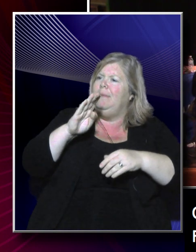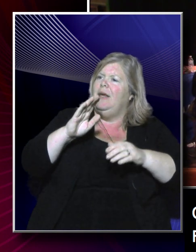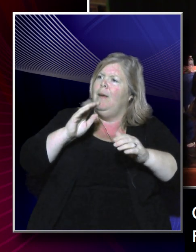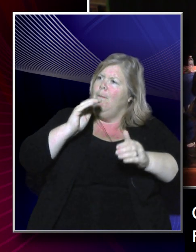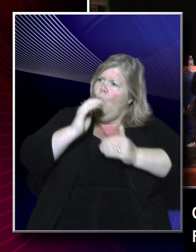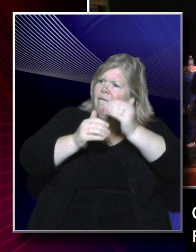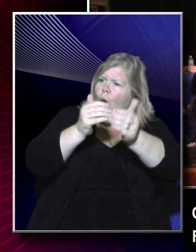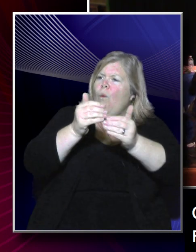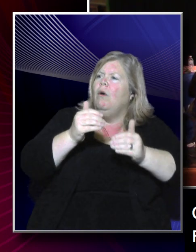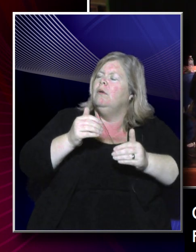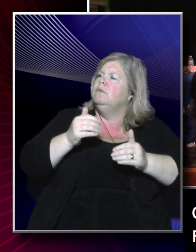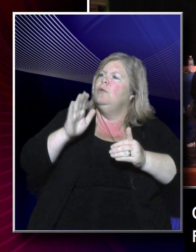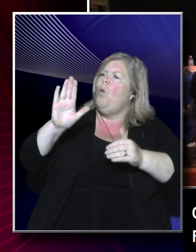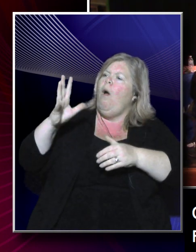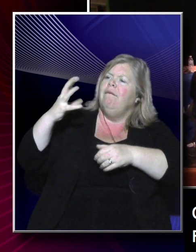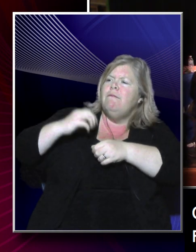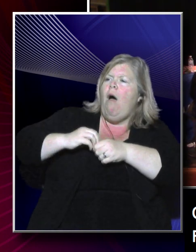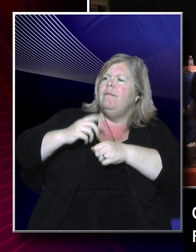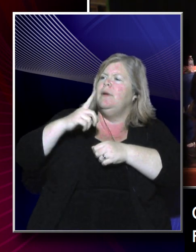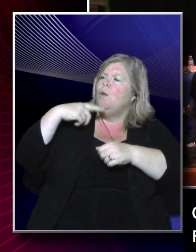your involvement, and what would that look like?